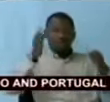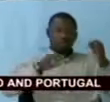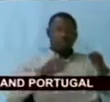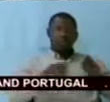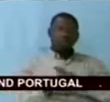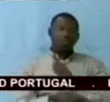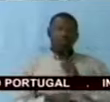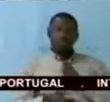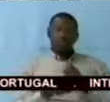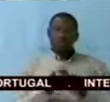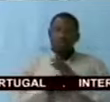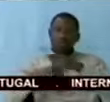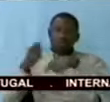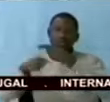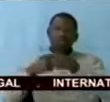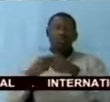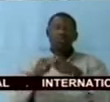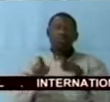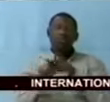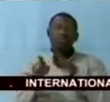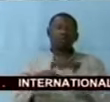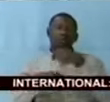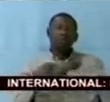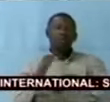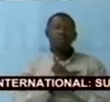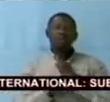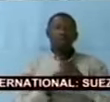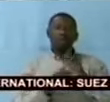continued with the one in the Magistrates Court.